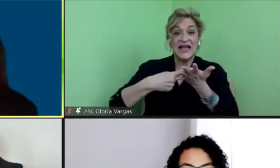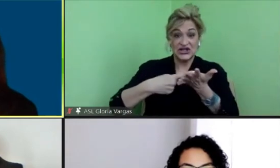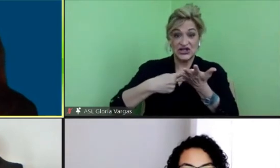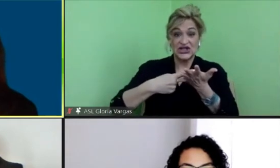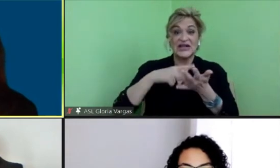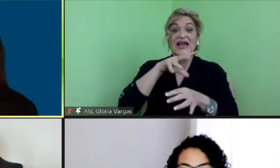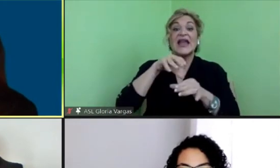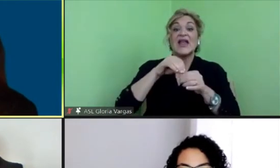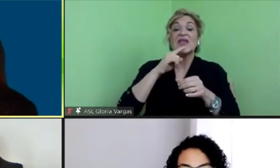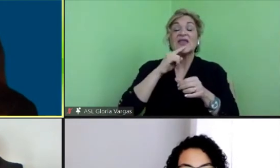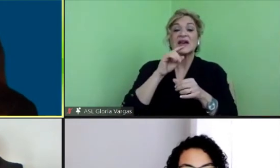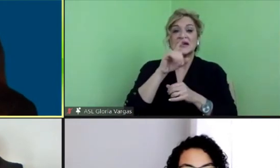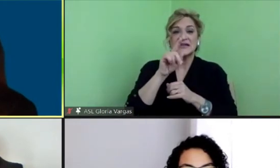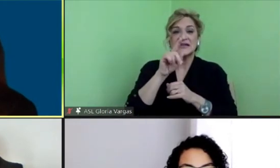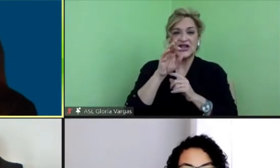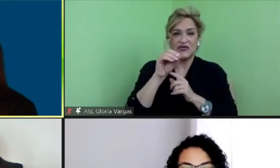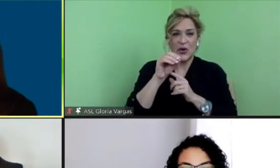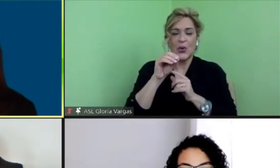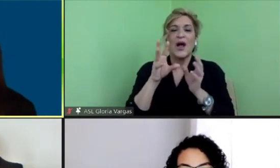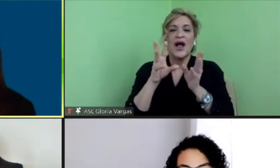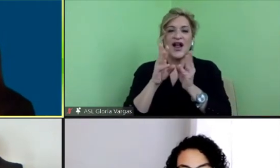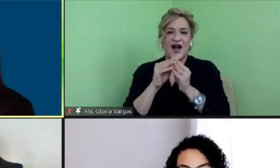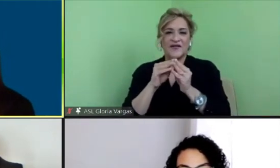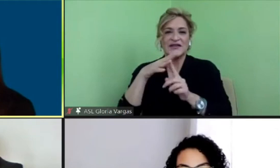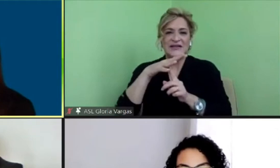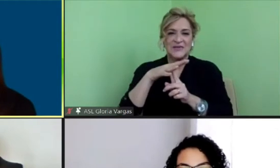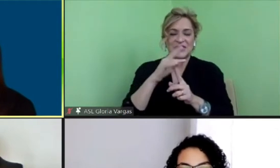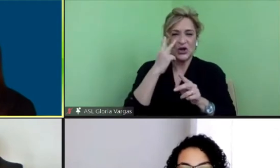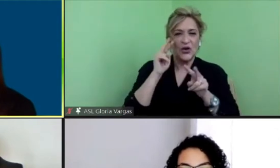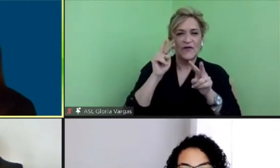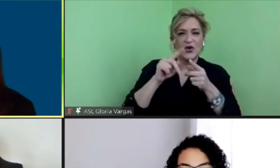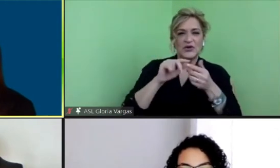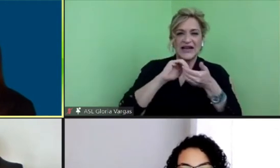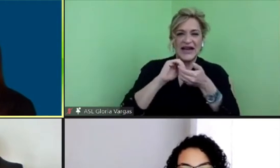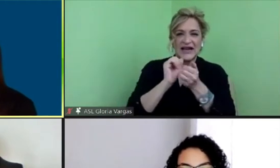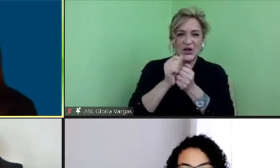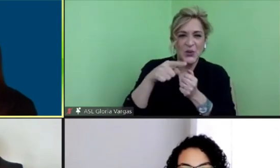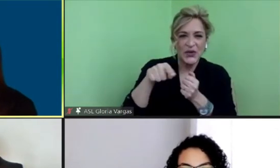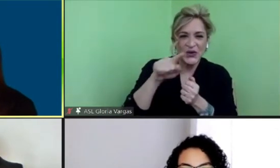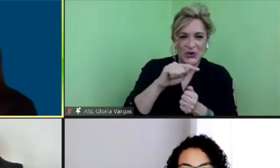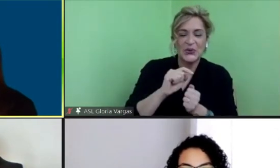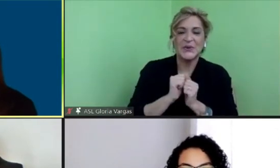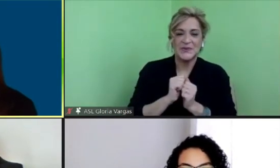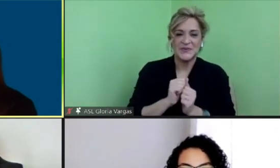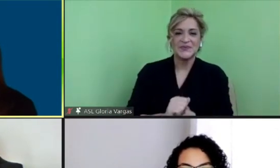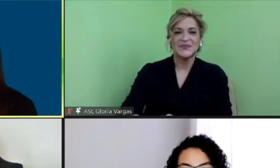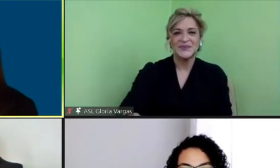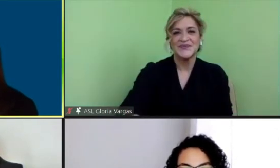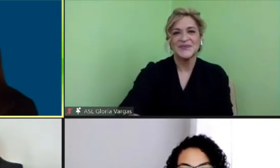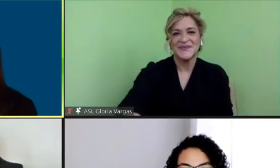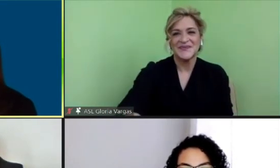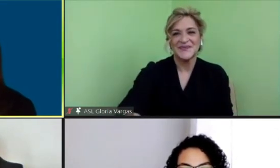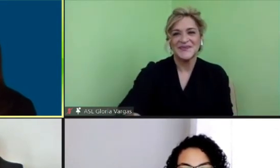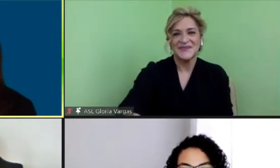the Zero Project conference space. We look forward to connecting with you. And as part of our last few